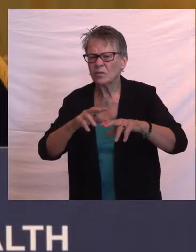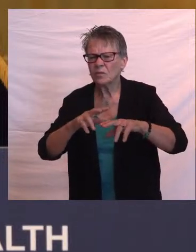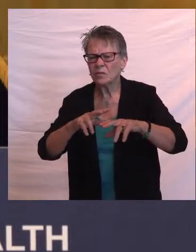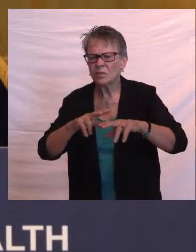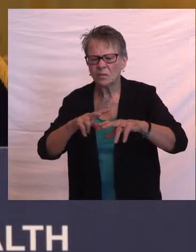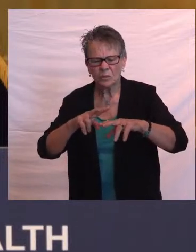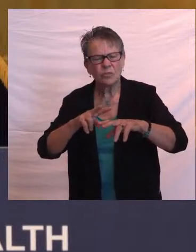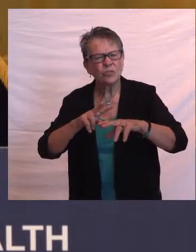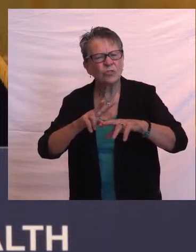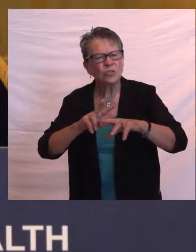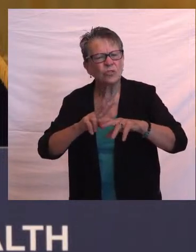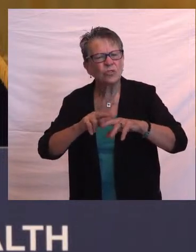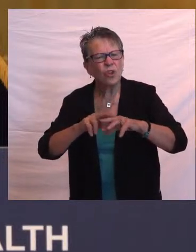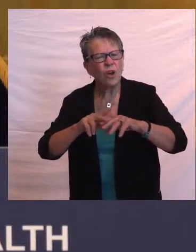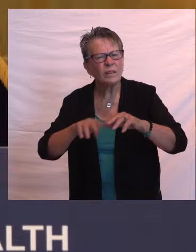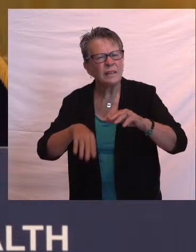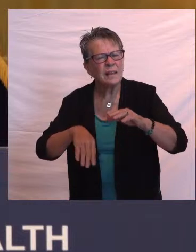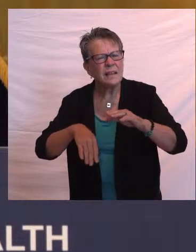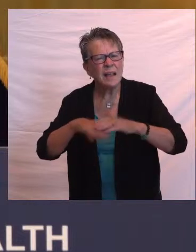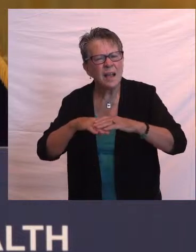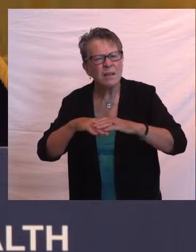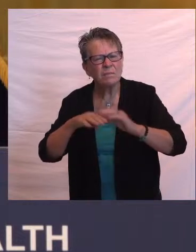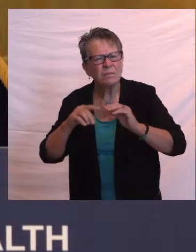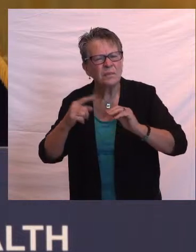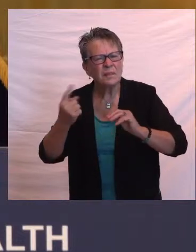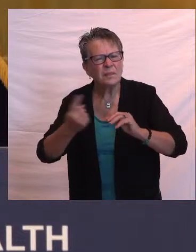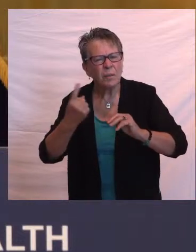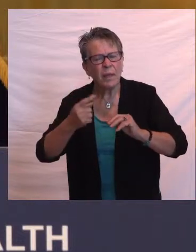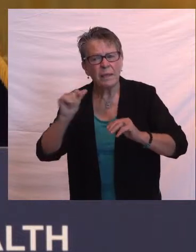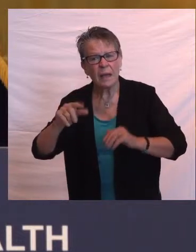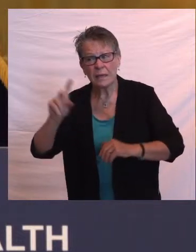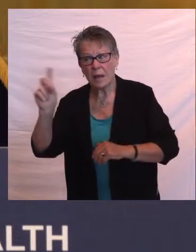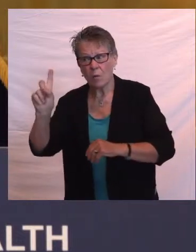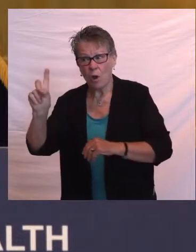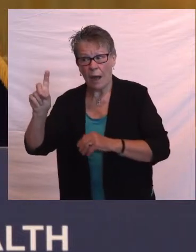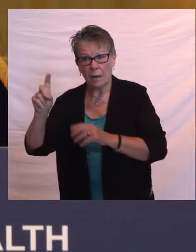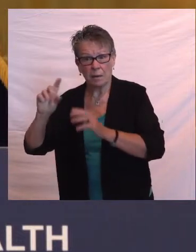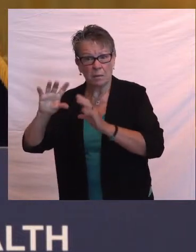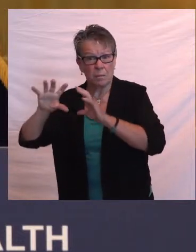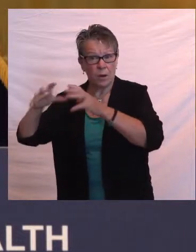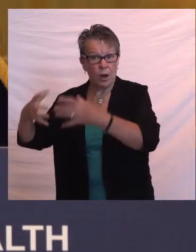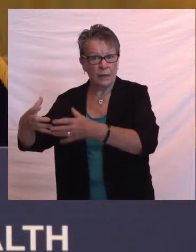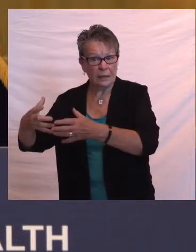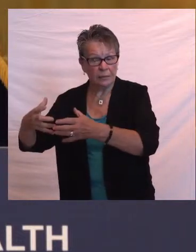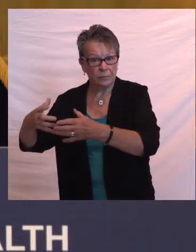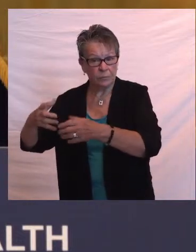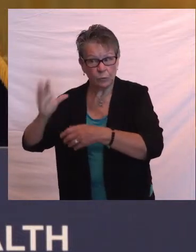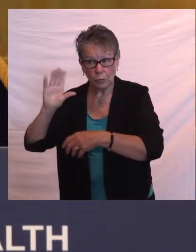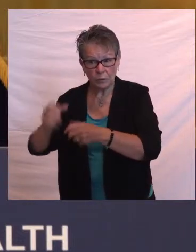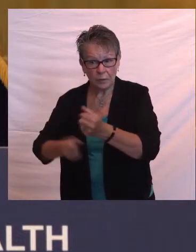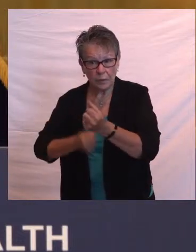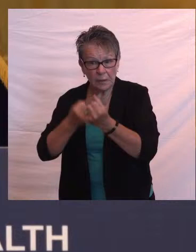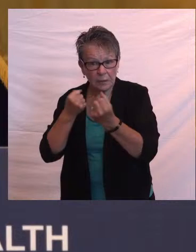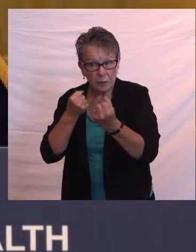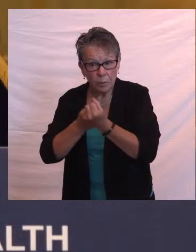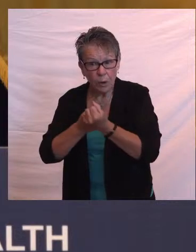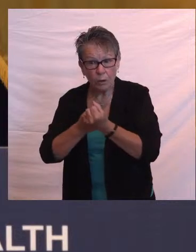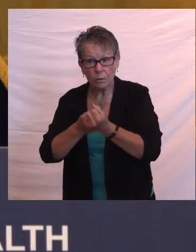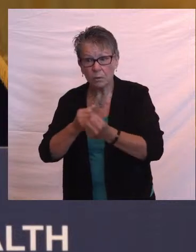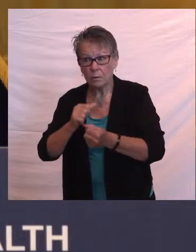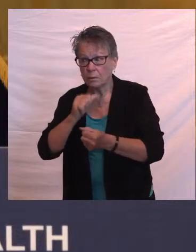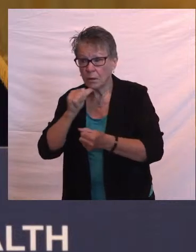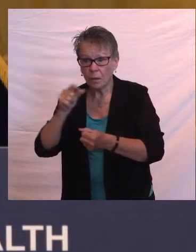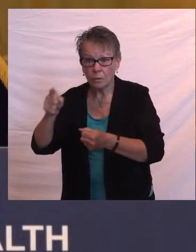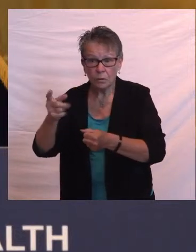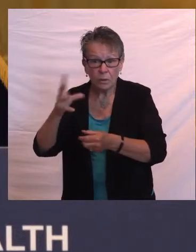a Democratic plan if it comes out this week that does not include removing the SALT cap? And what have you generally talked about with the state's congressional